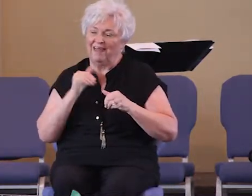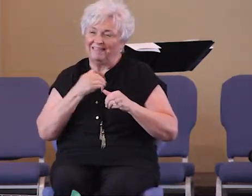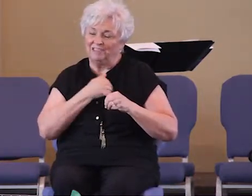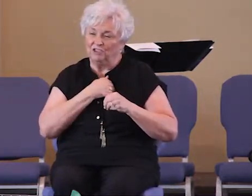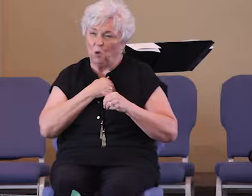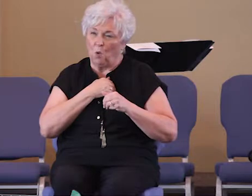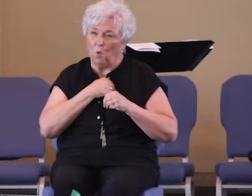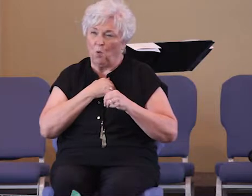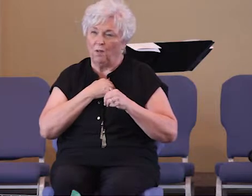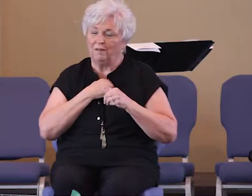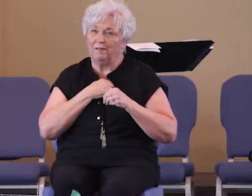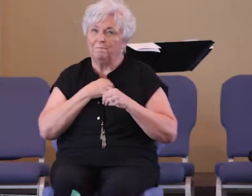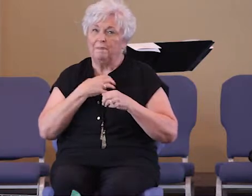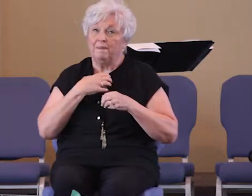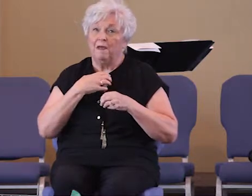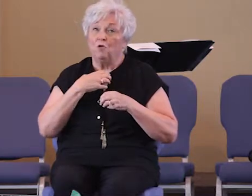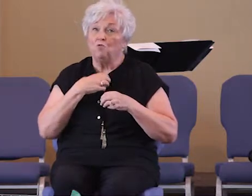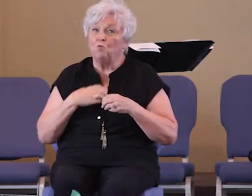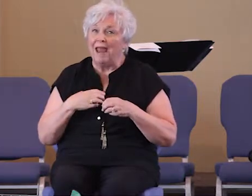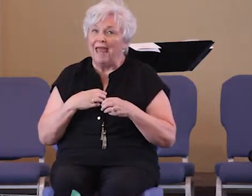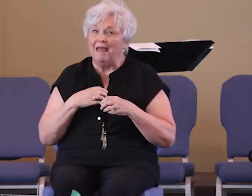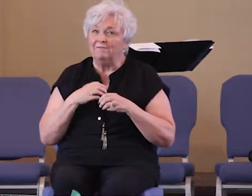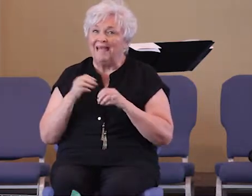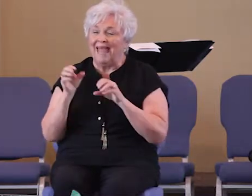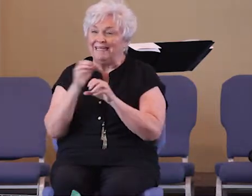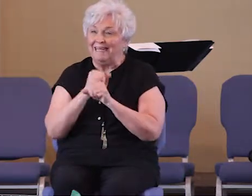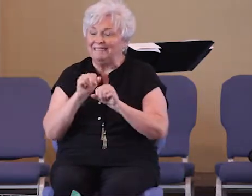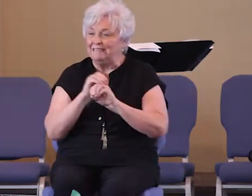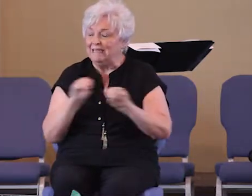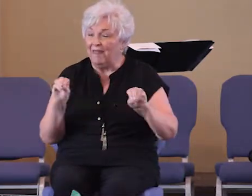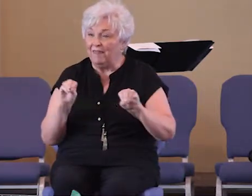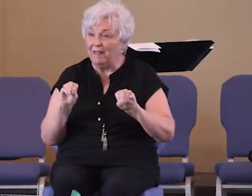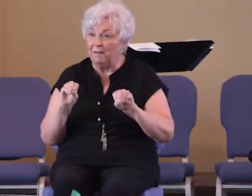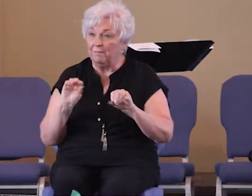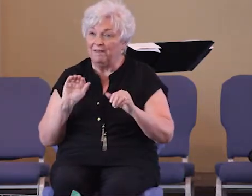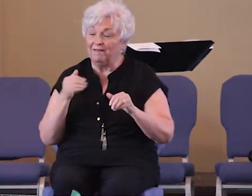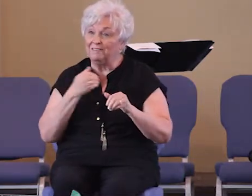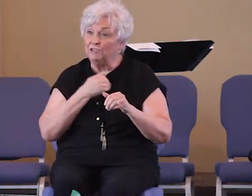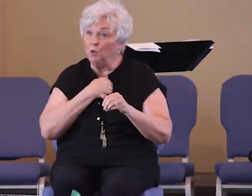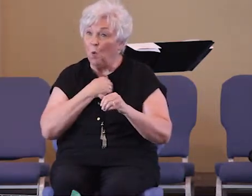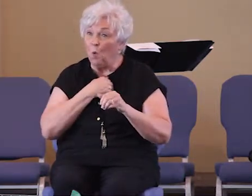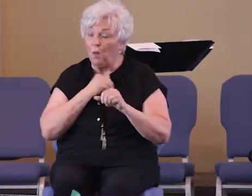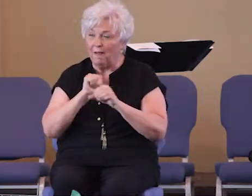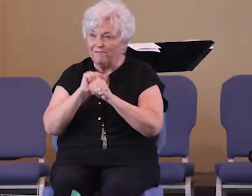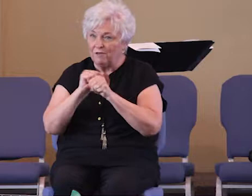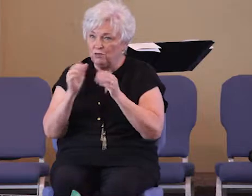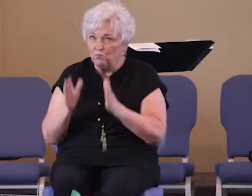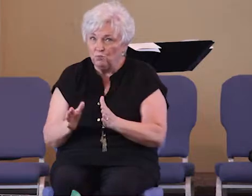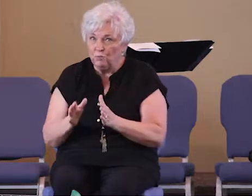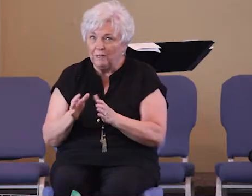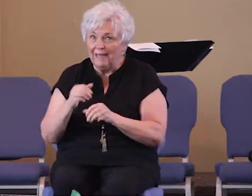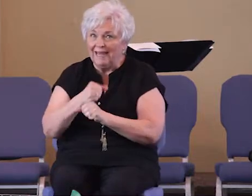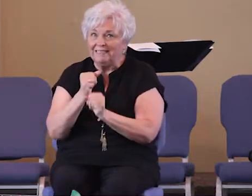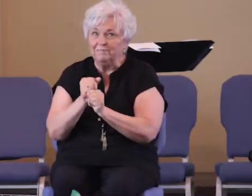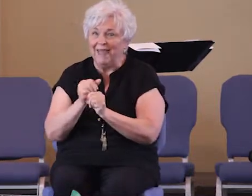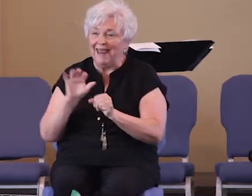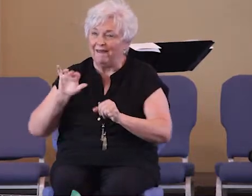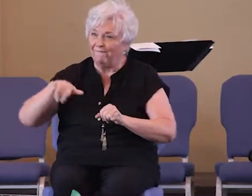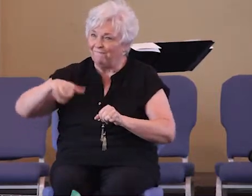craves and gets nothing, but the soul of the diligent is made fat. Well, we don't want to be fat,